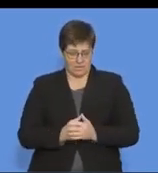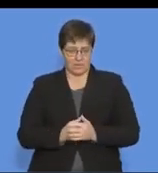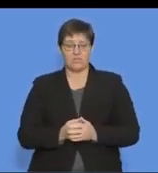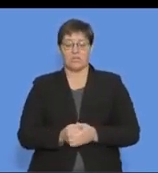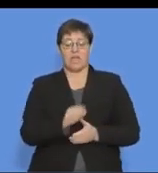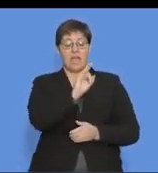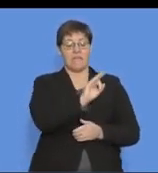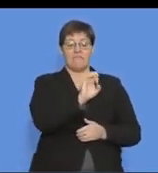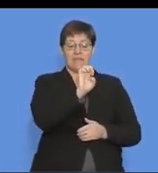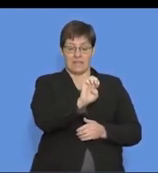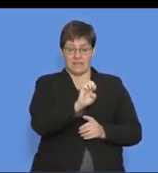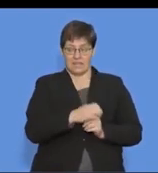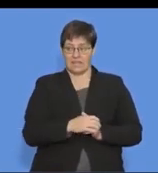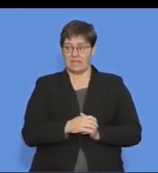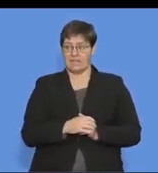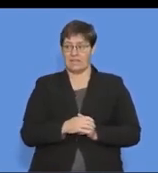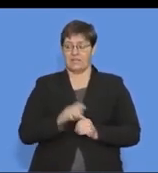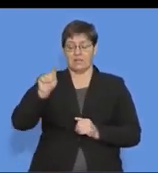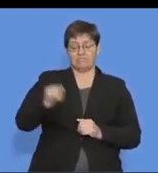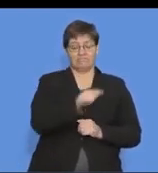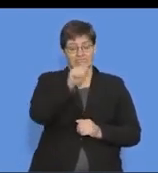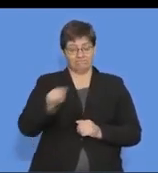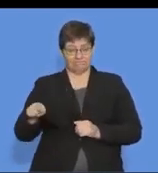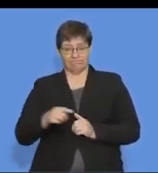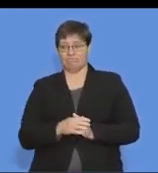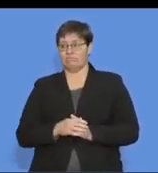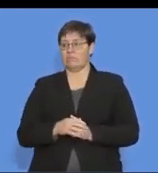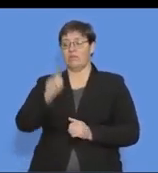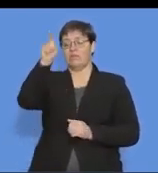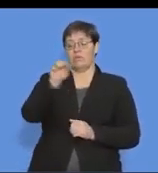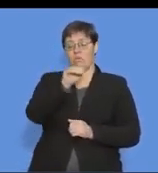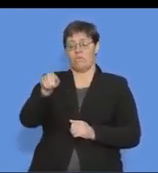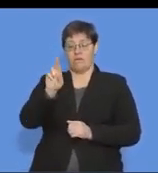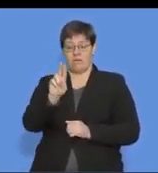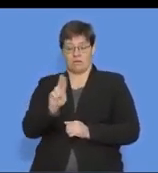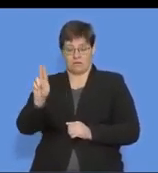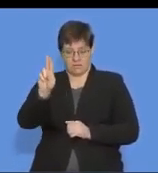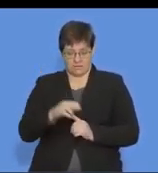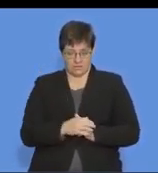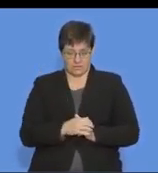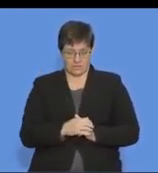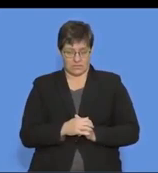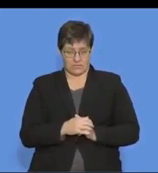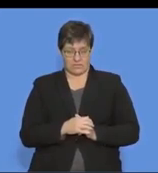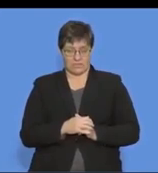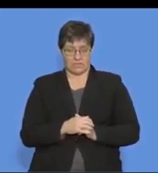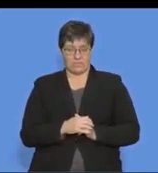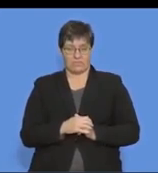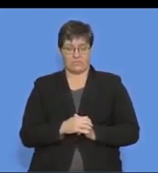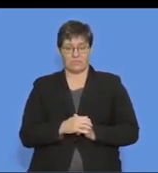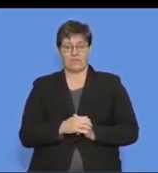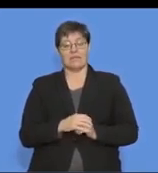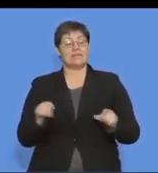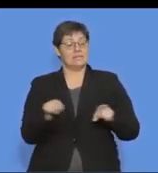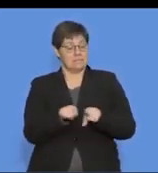saying force electrostatic is inversely proportional to the square of the distance, right? At the same time, we